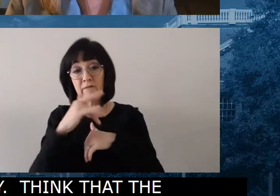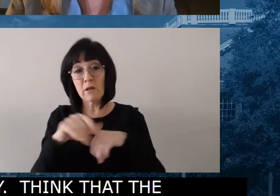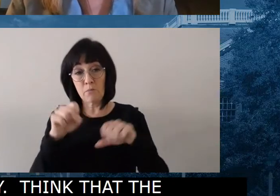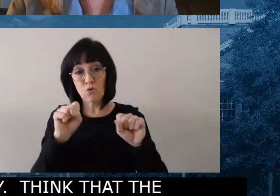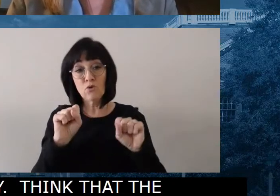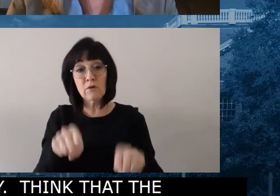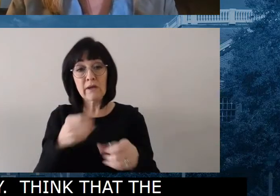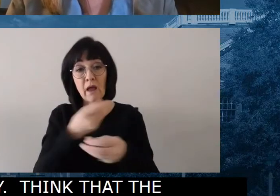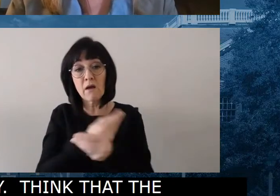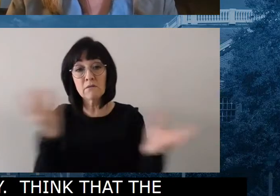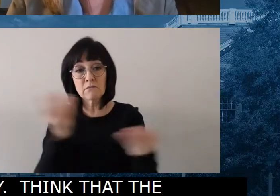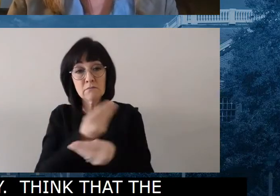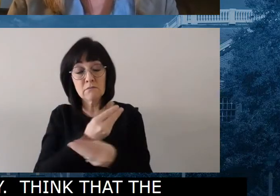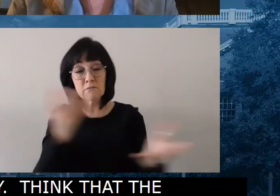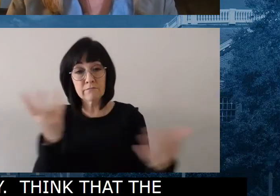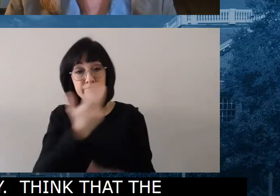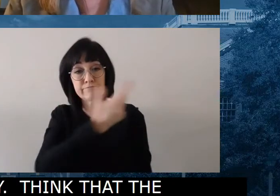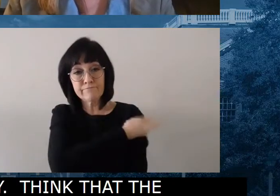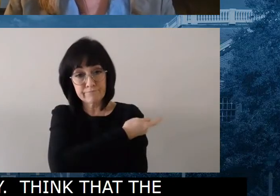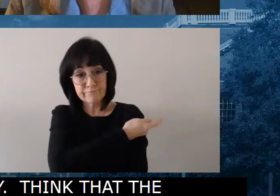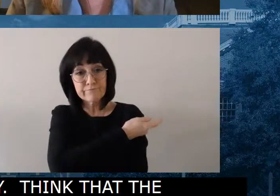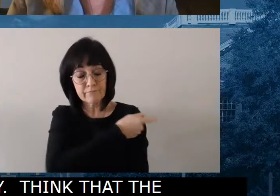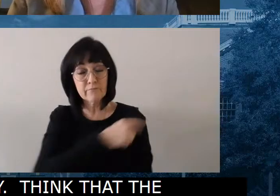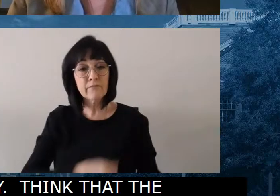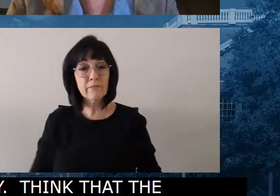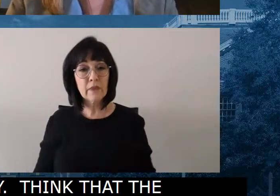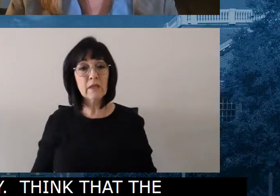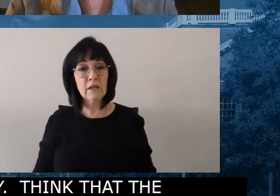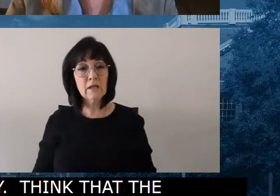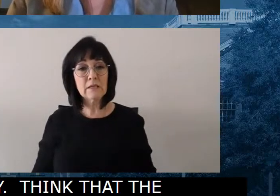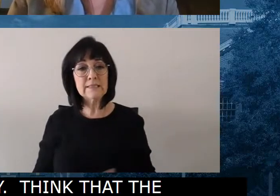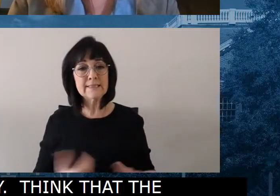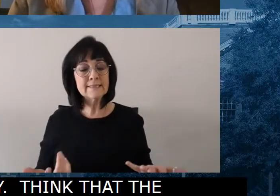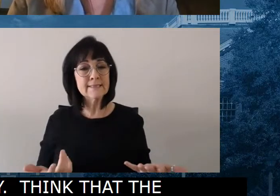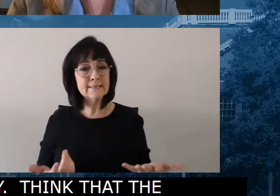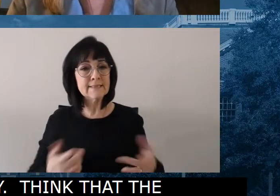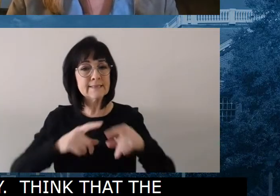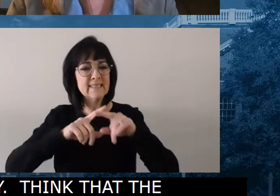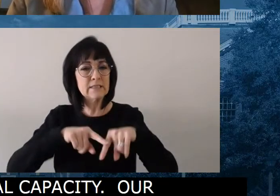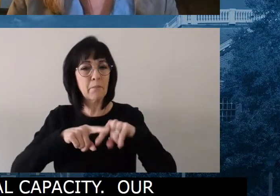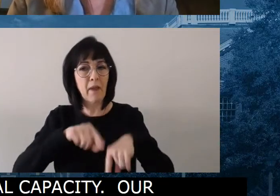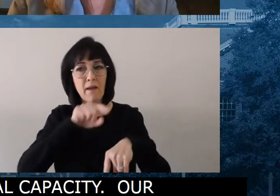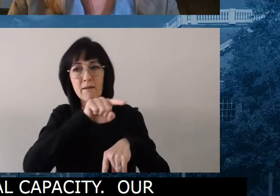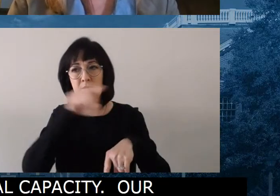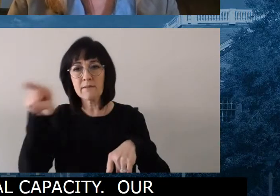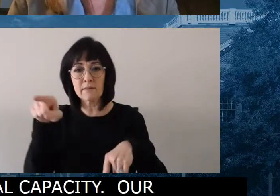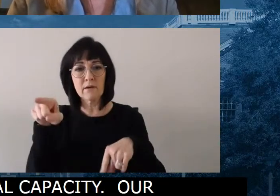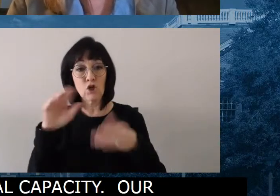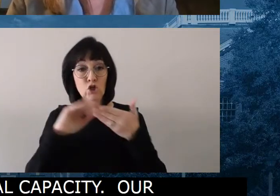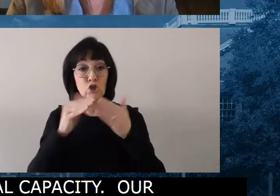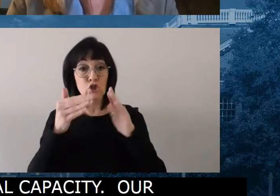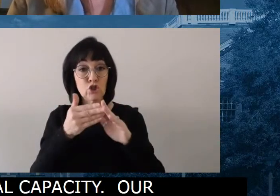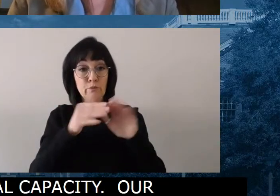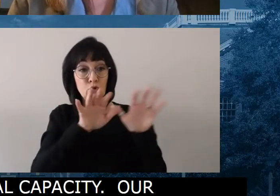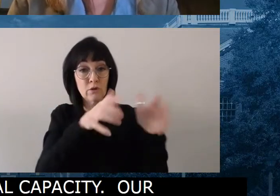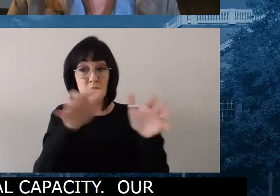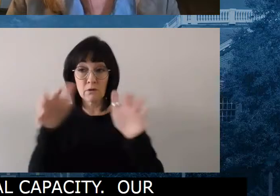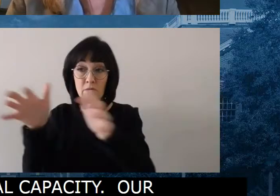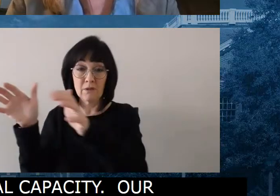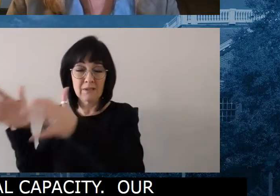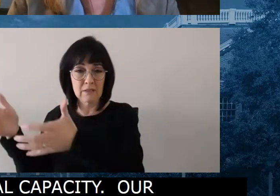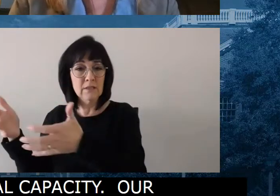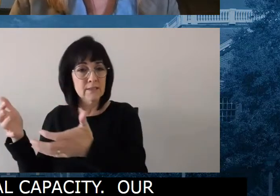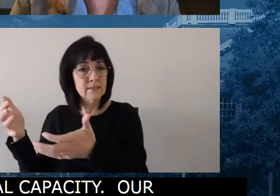vulnerable communities is very kind of time consuming, and the numbers aren't huge there, but the effort